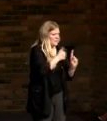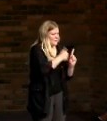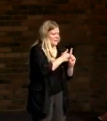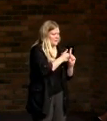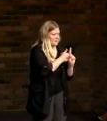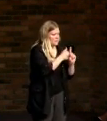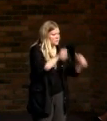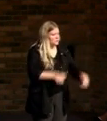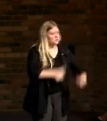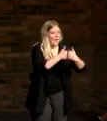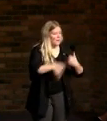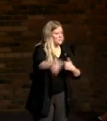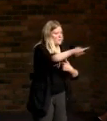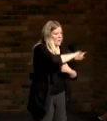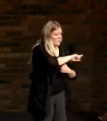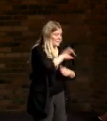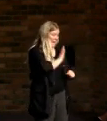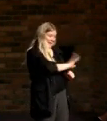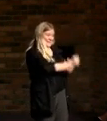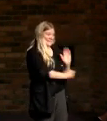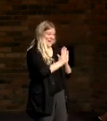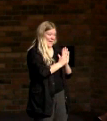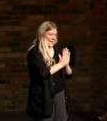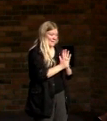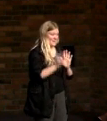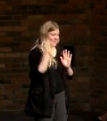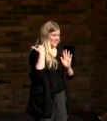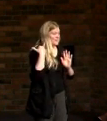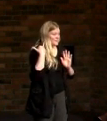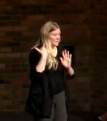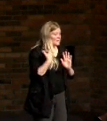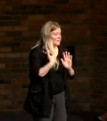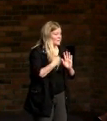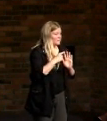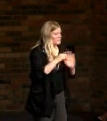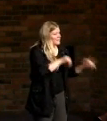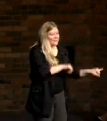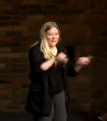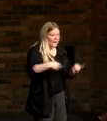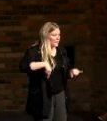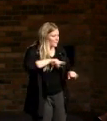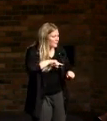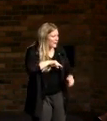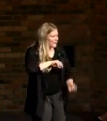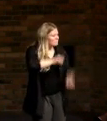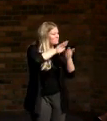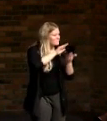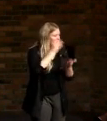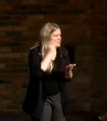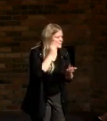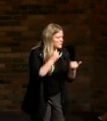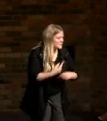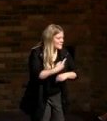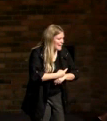challenged those in his day that are much like what we are confronted with today in